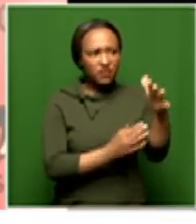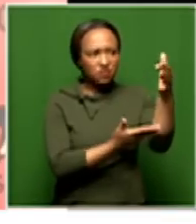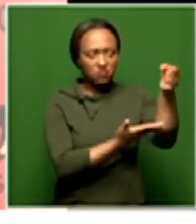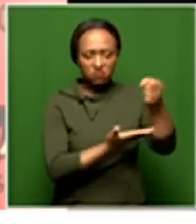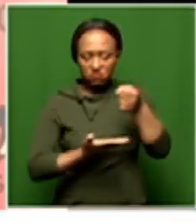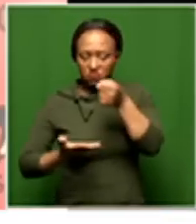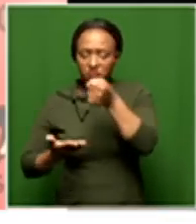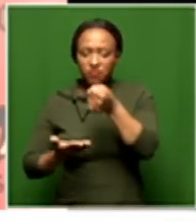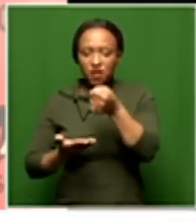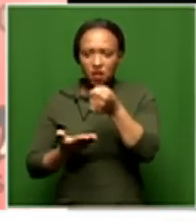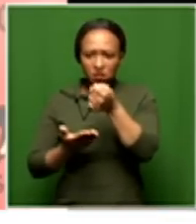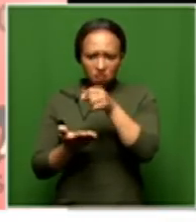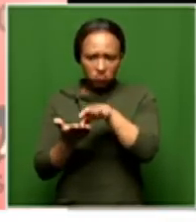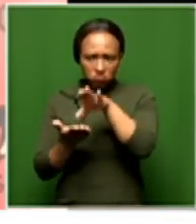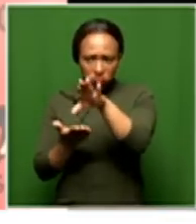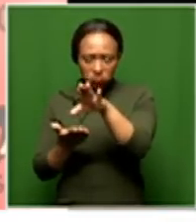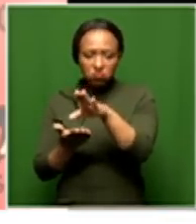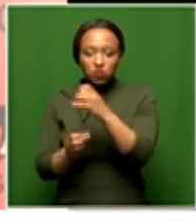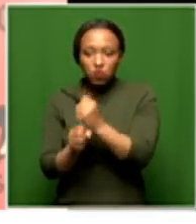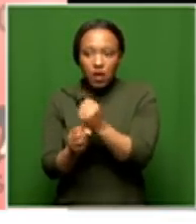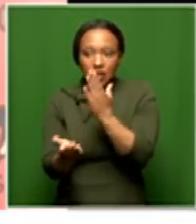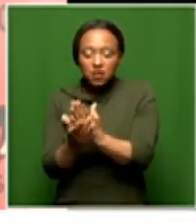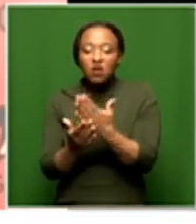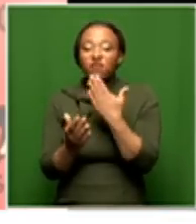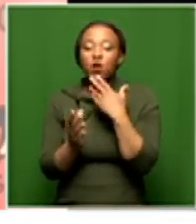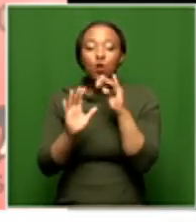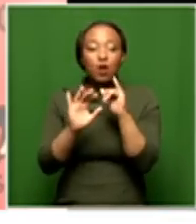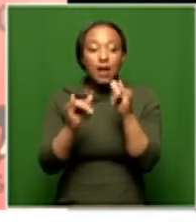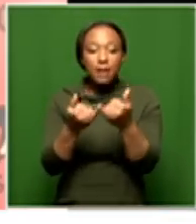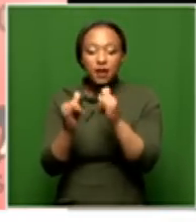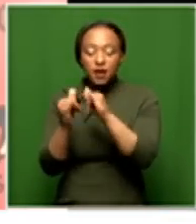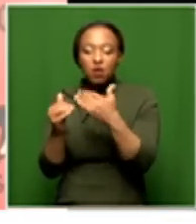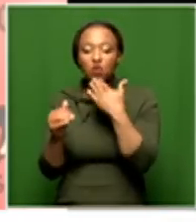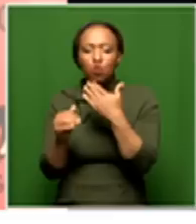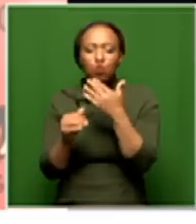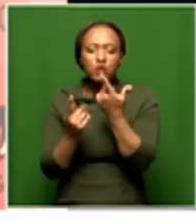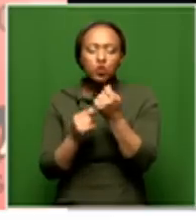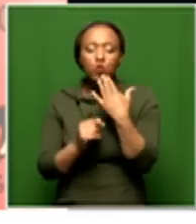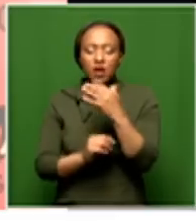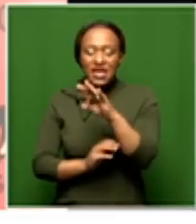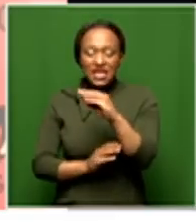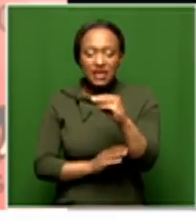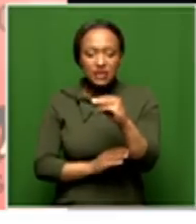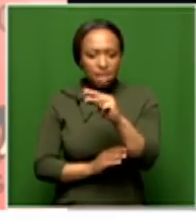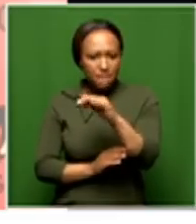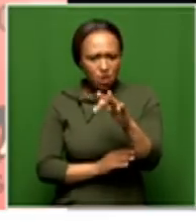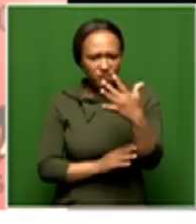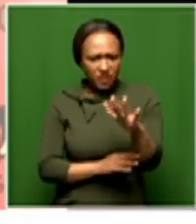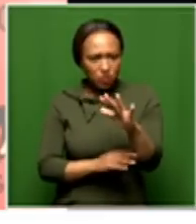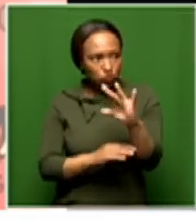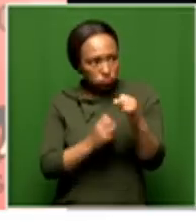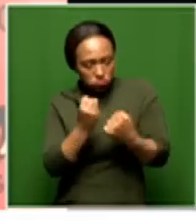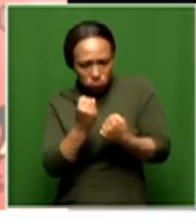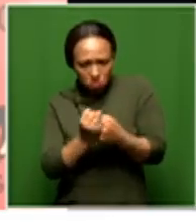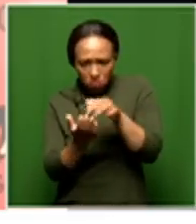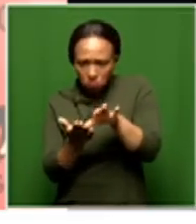a guarantee for them to borrow to companies that were making up to 300 million rands. But in that